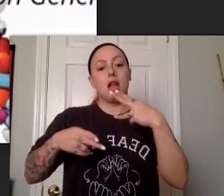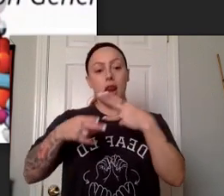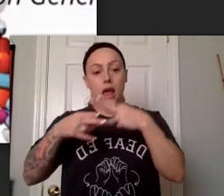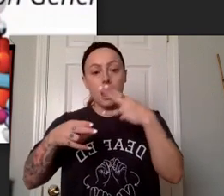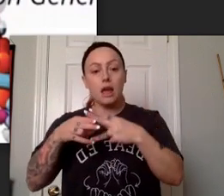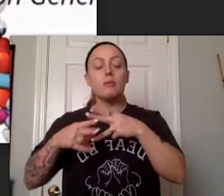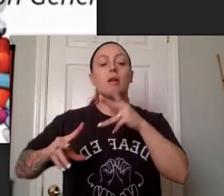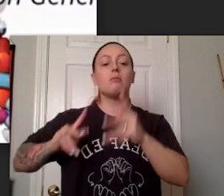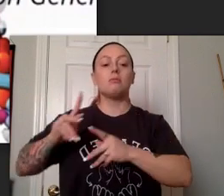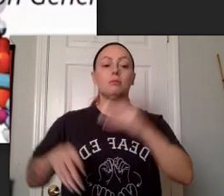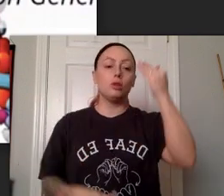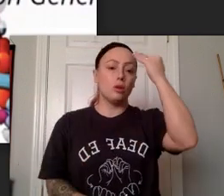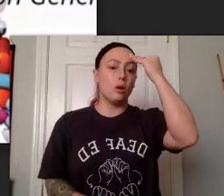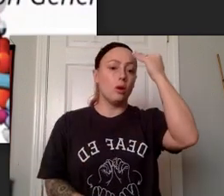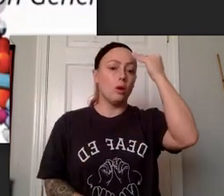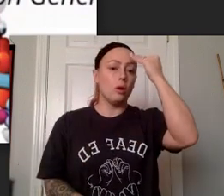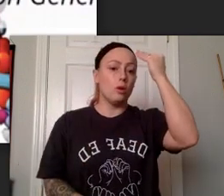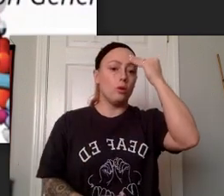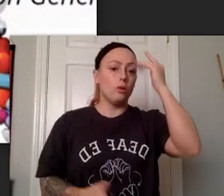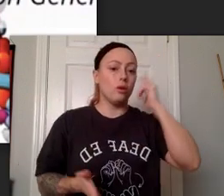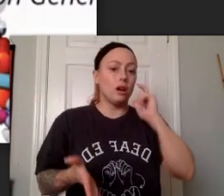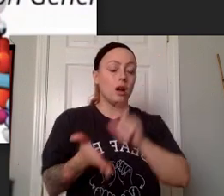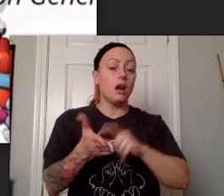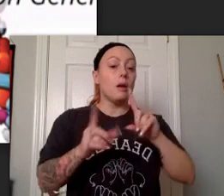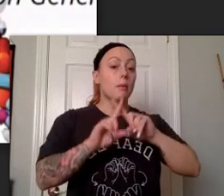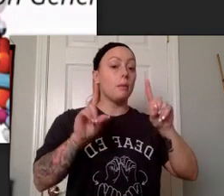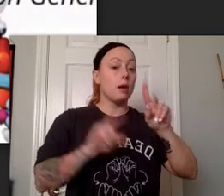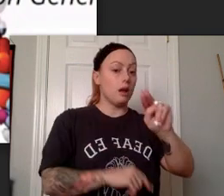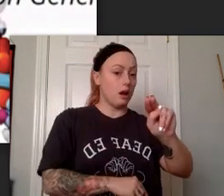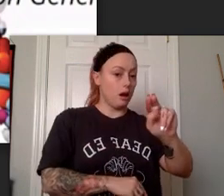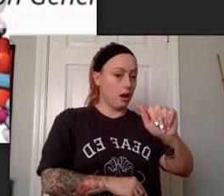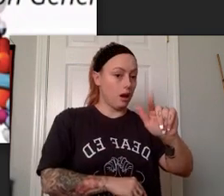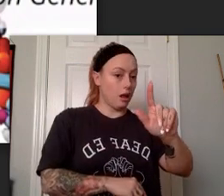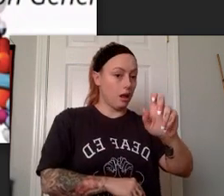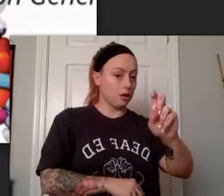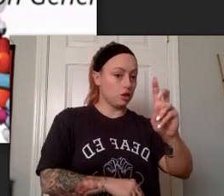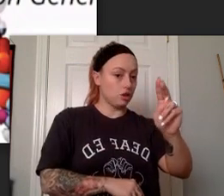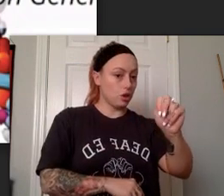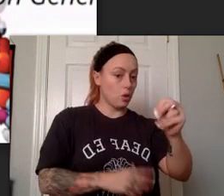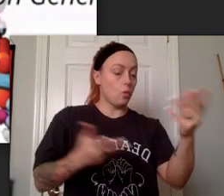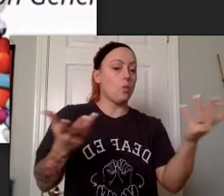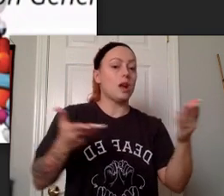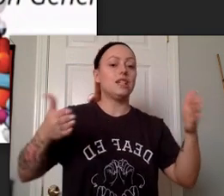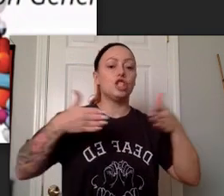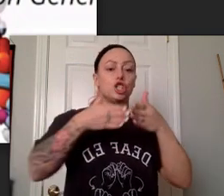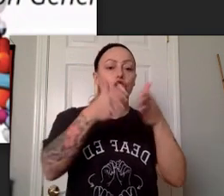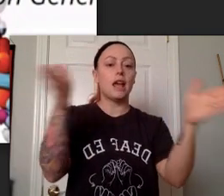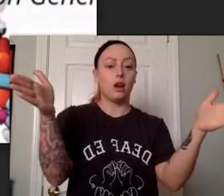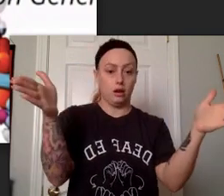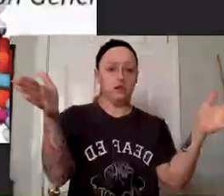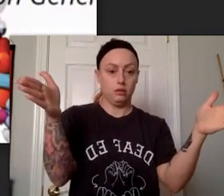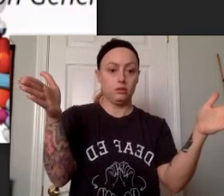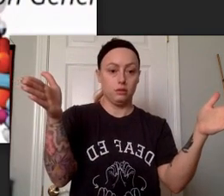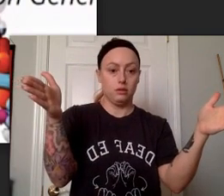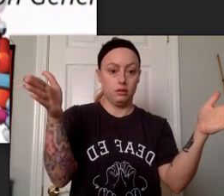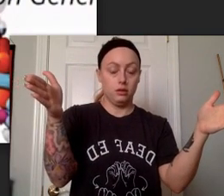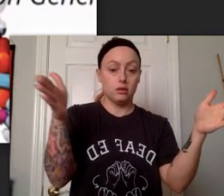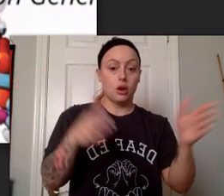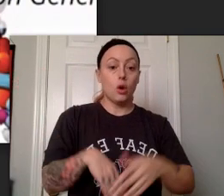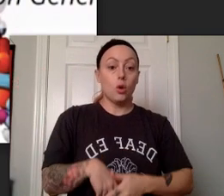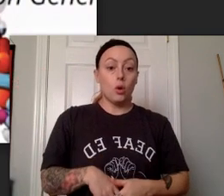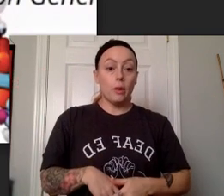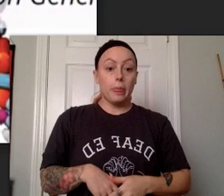people are most familiar with. But naloxone, the generic drug, in its intramuscular, injectable,